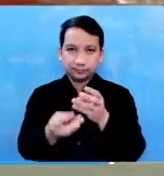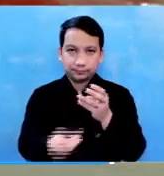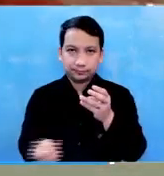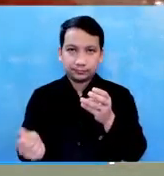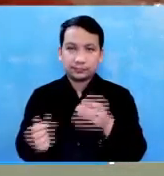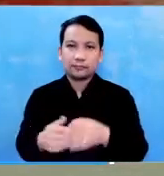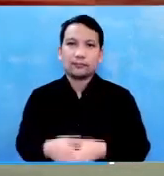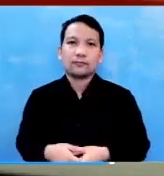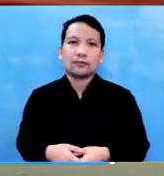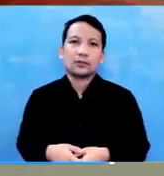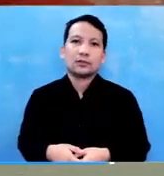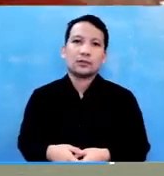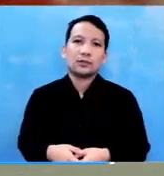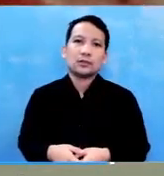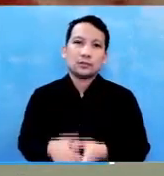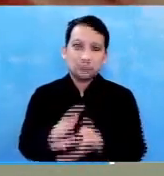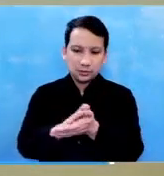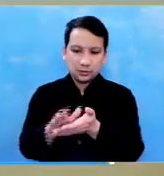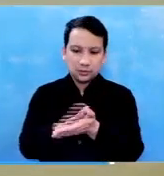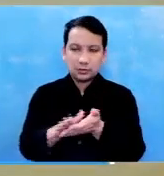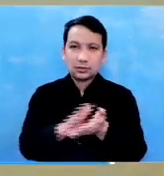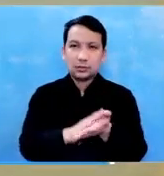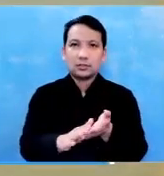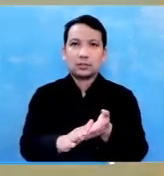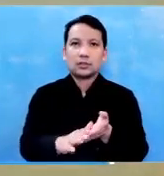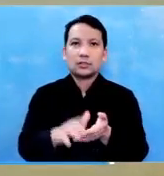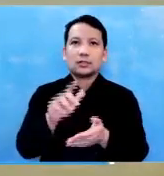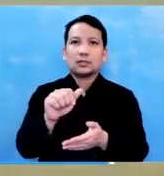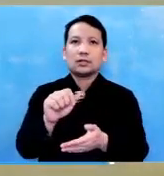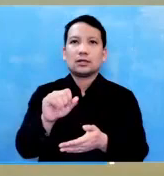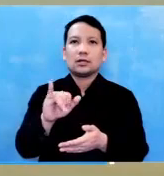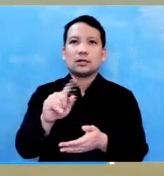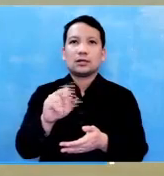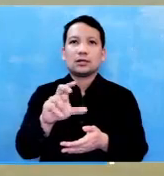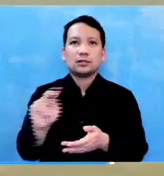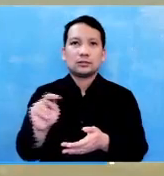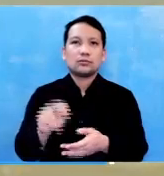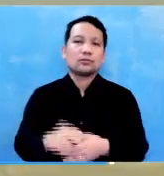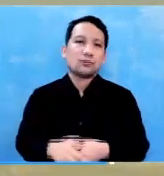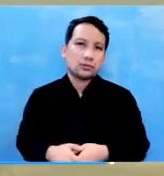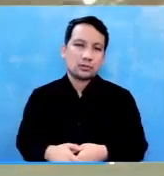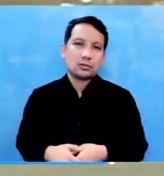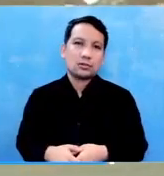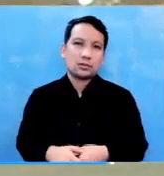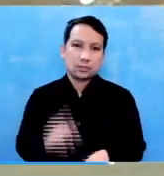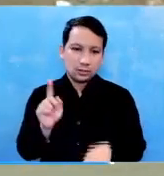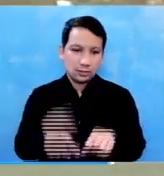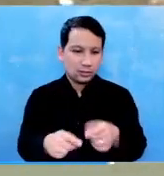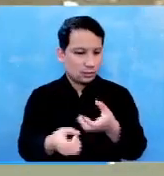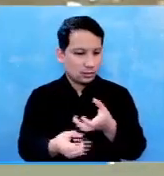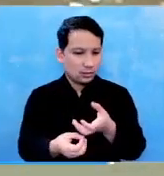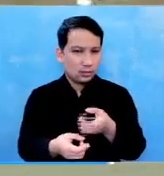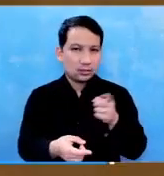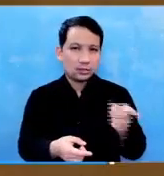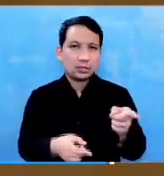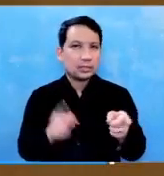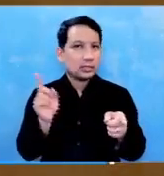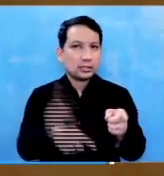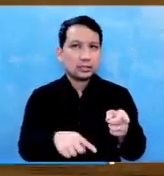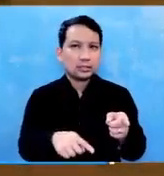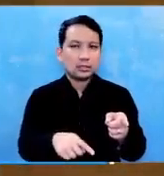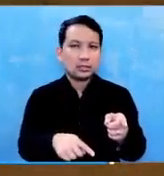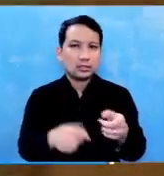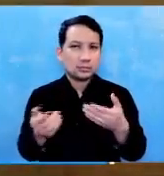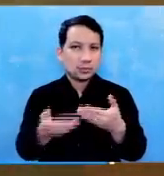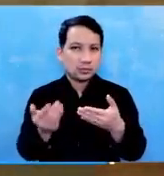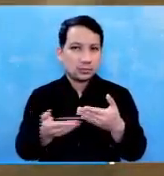Uh-huh. And then they are cleaning it up with acetone. Okay. Hindi na sila nagluluto ata doon na eh. Kasi very